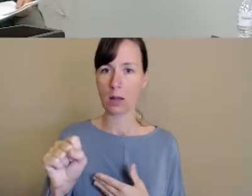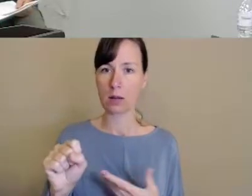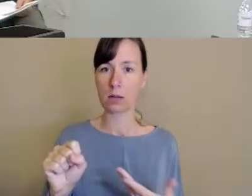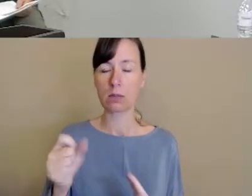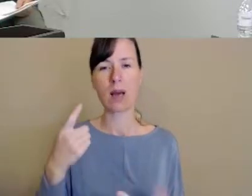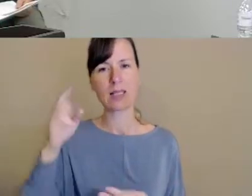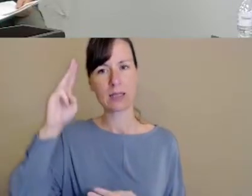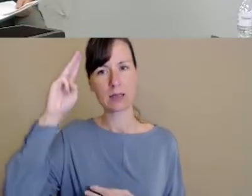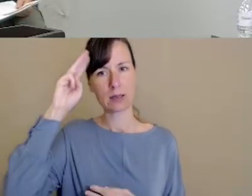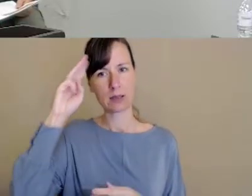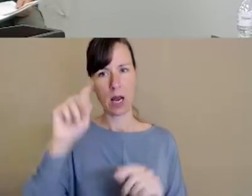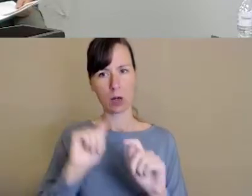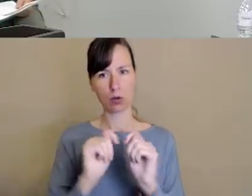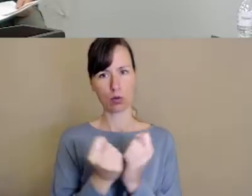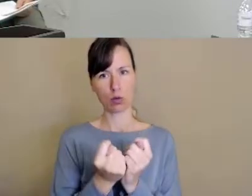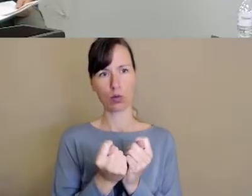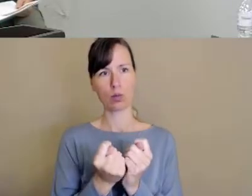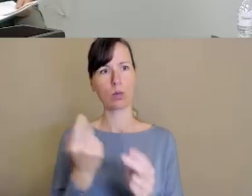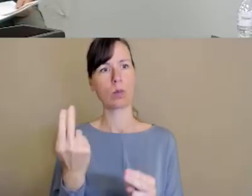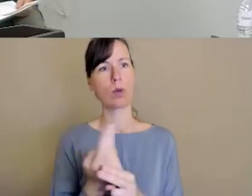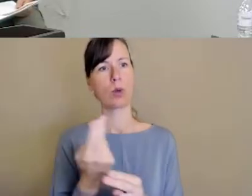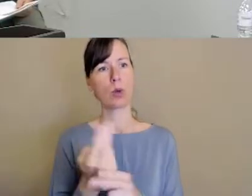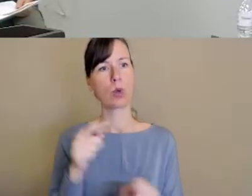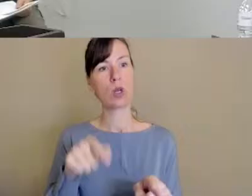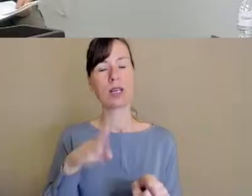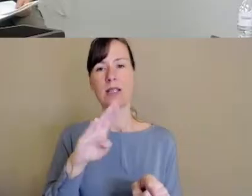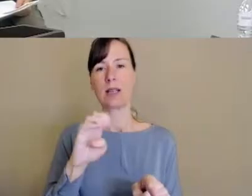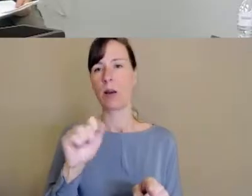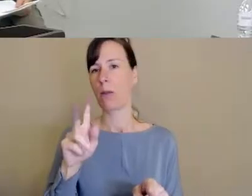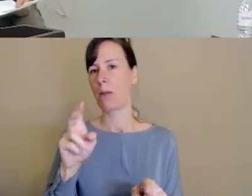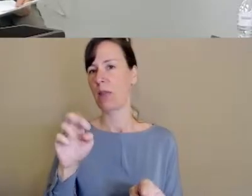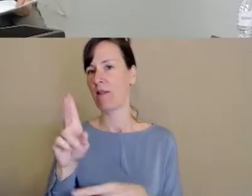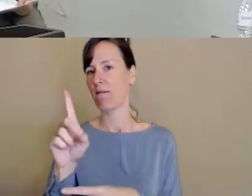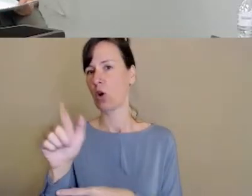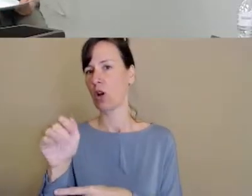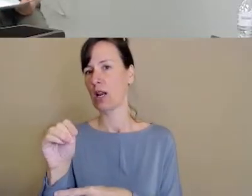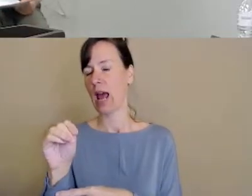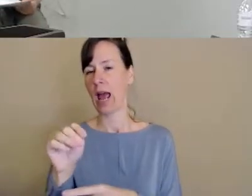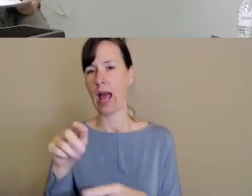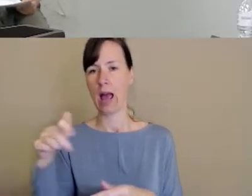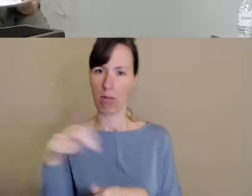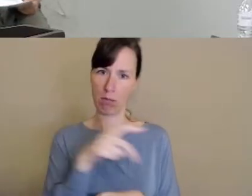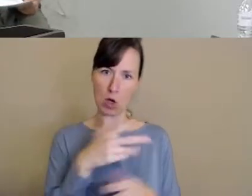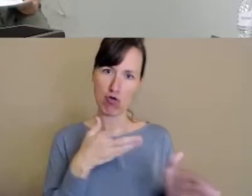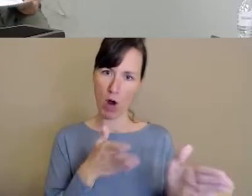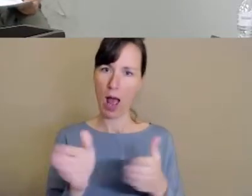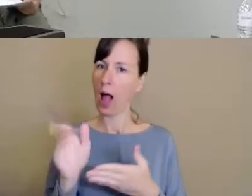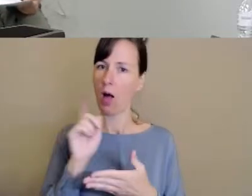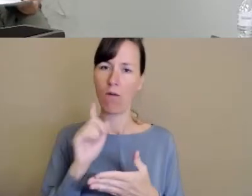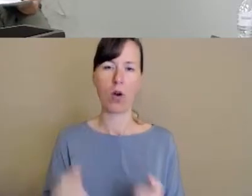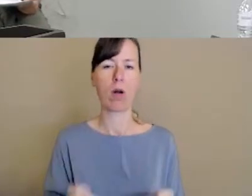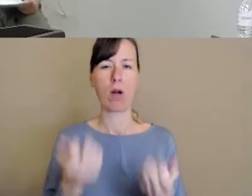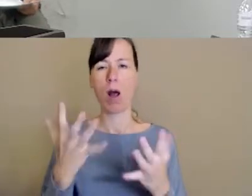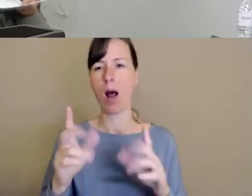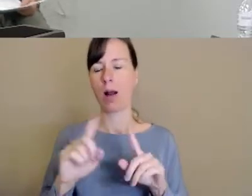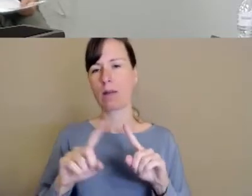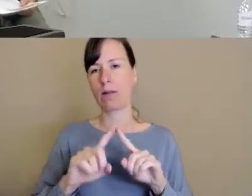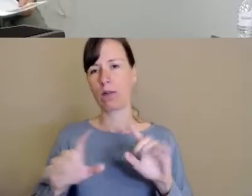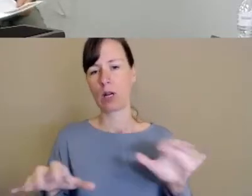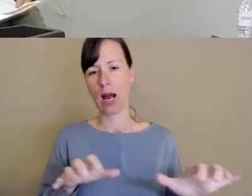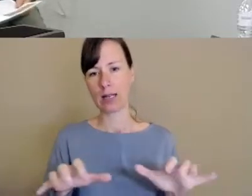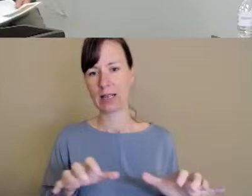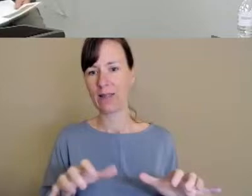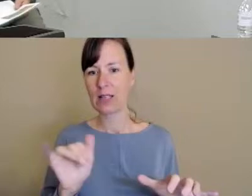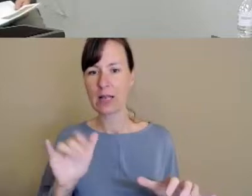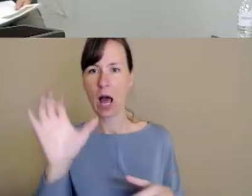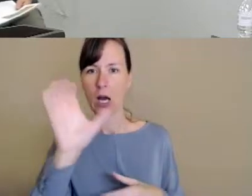Troop uses the Beaver Dam Trail for so many activities like search and rescue and